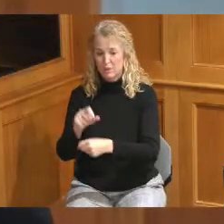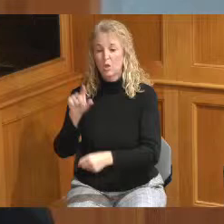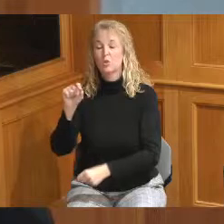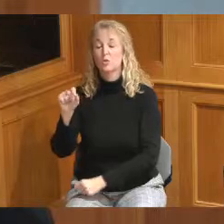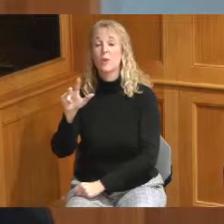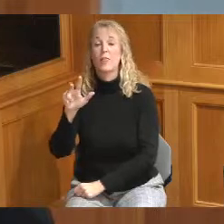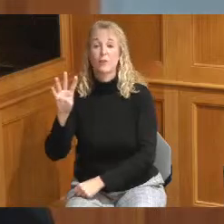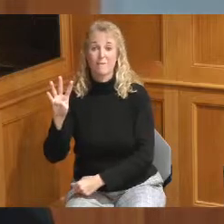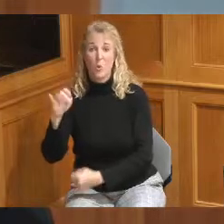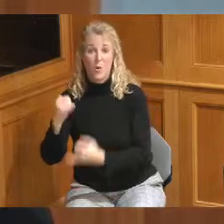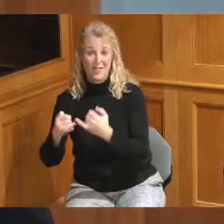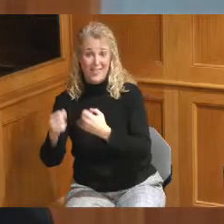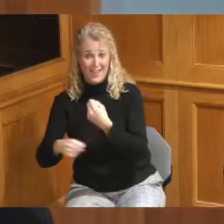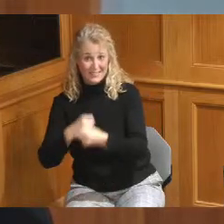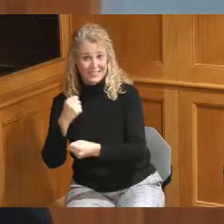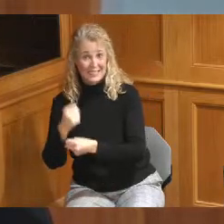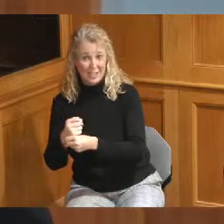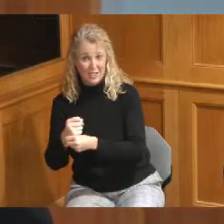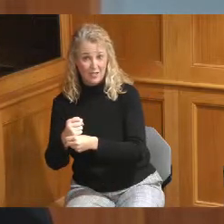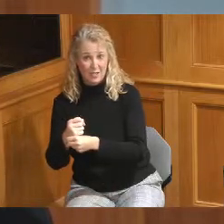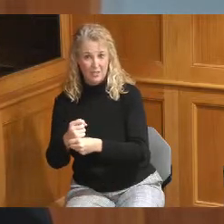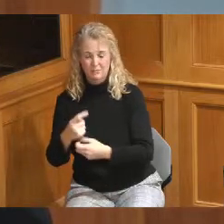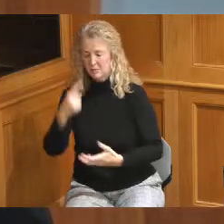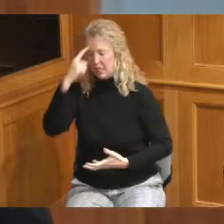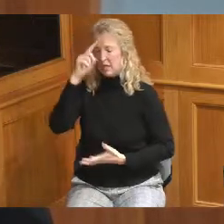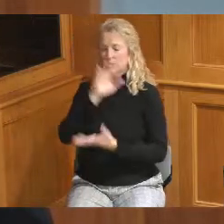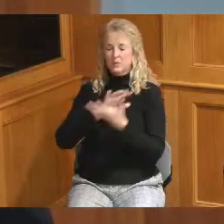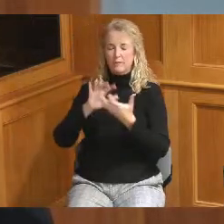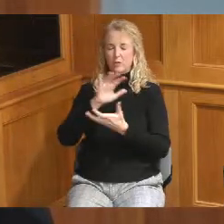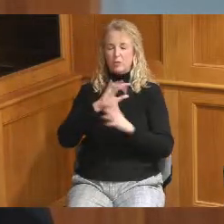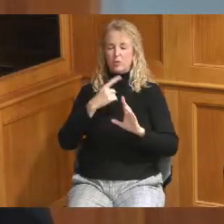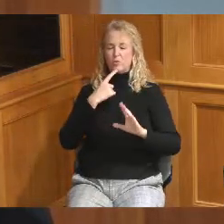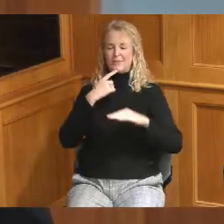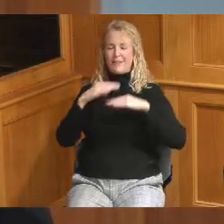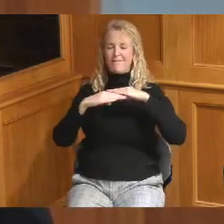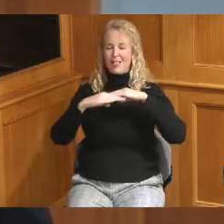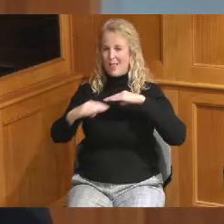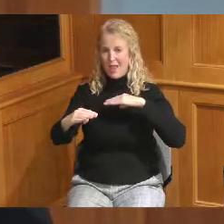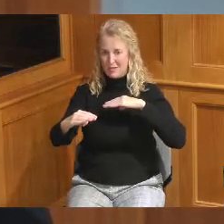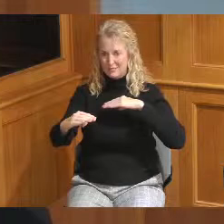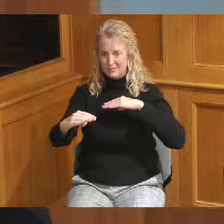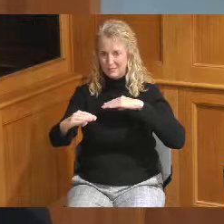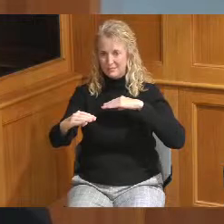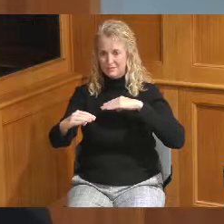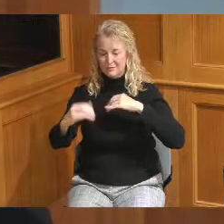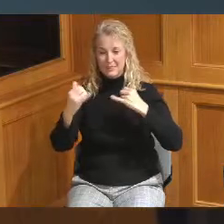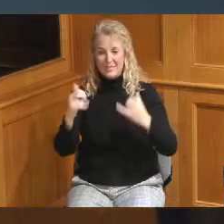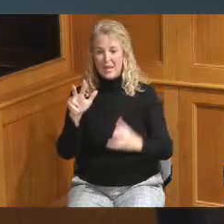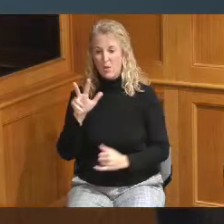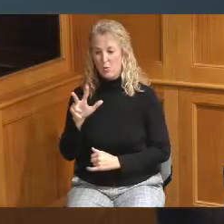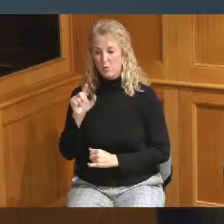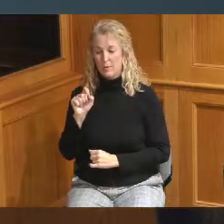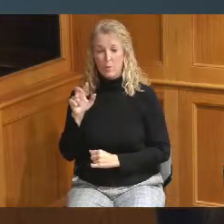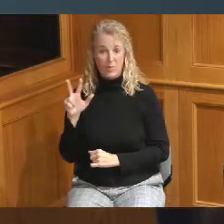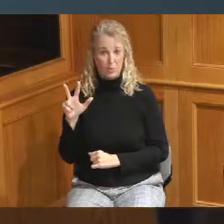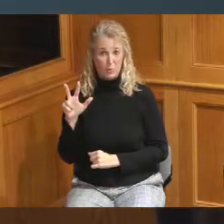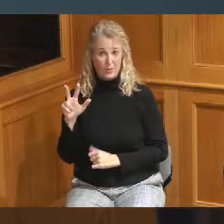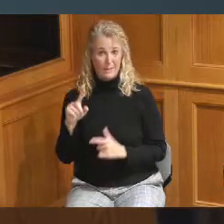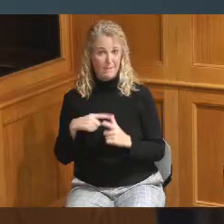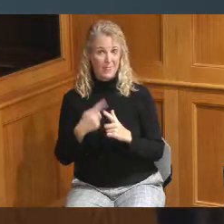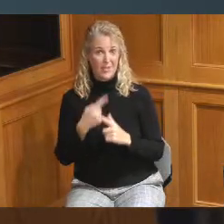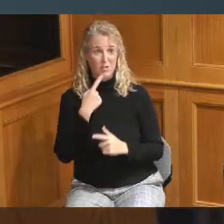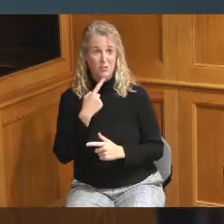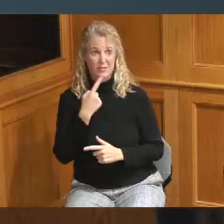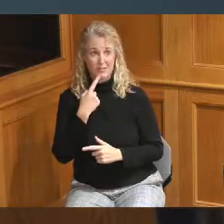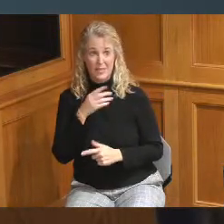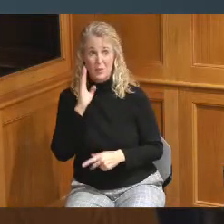2034 in the final year of the contract as well. Okay, you confused me. First you said we're flat. So I got the 3.3. But then you said,